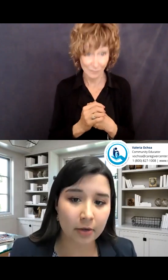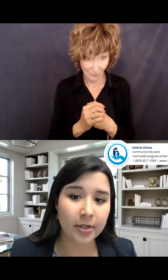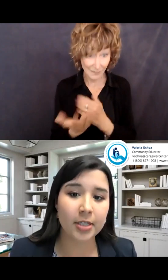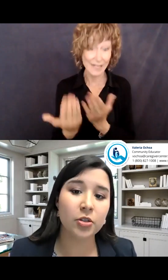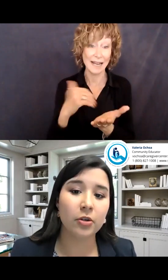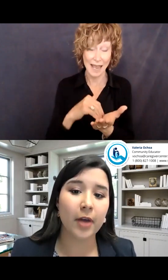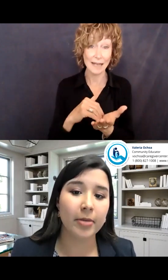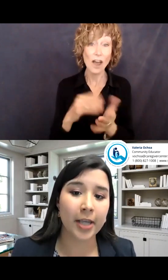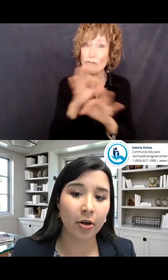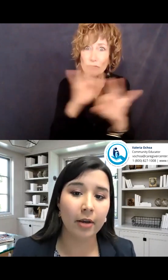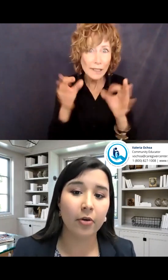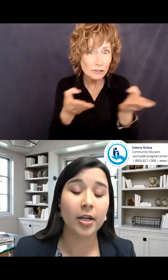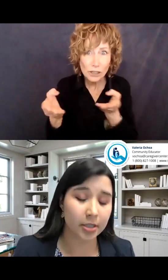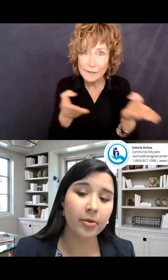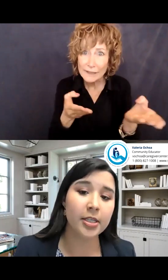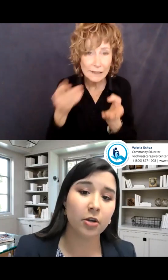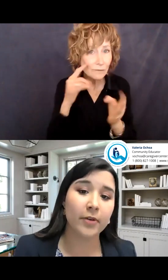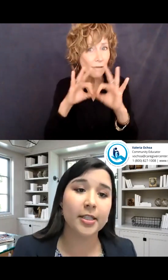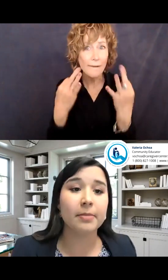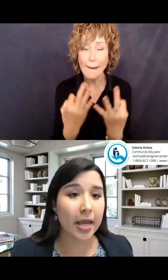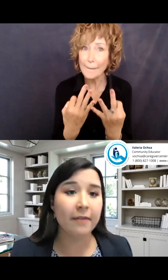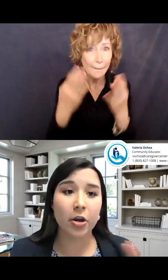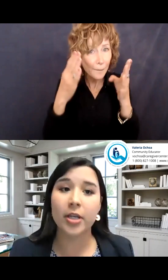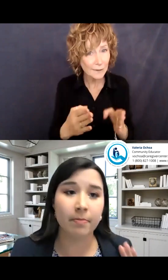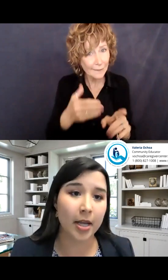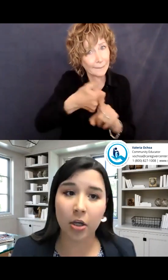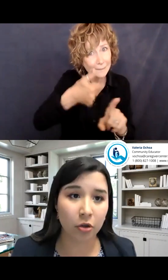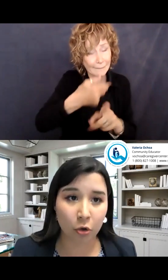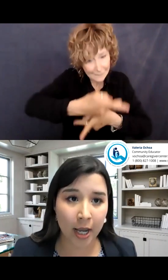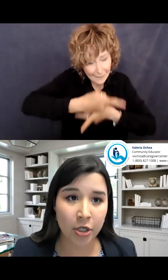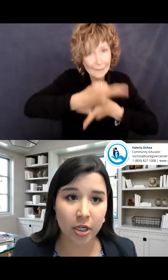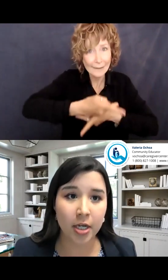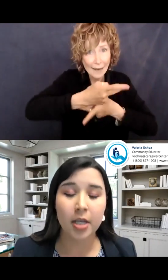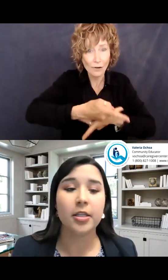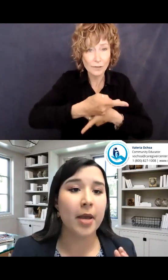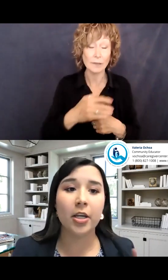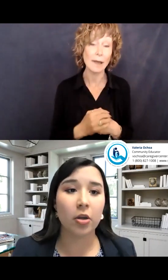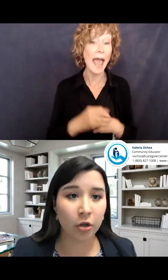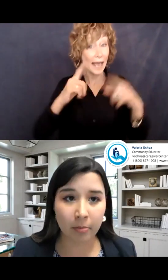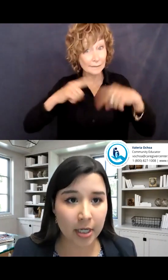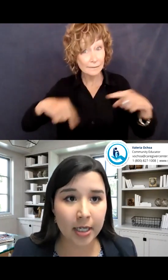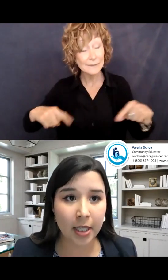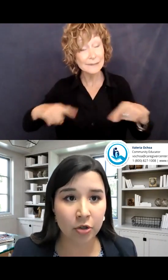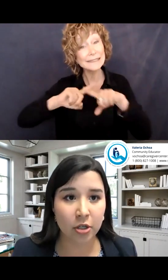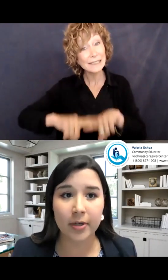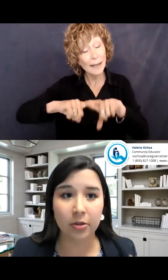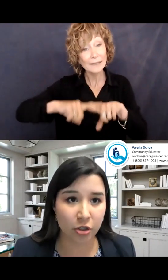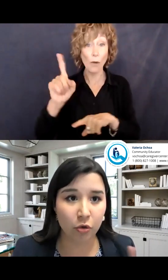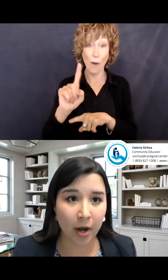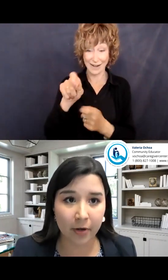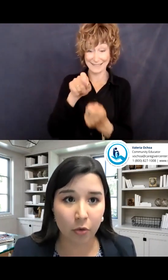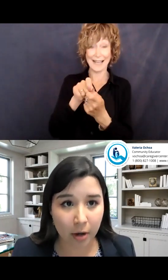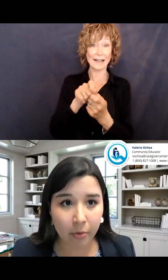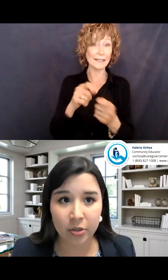free services to the family caregiver, and some of these services may vary depending on the location, depending on the community that they're serving,